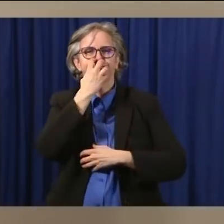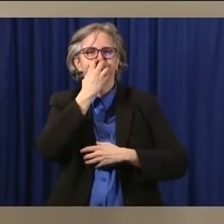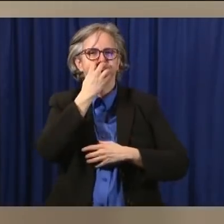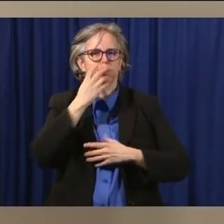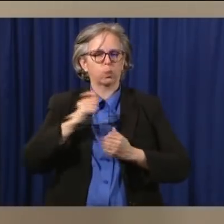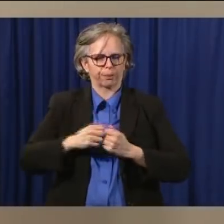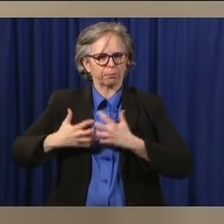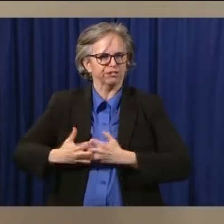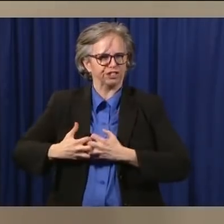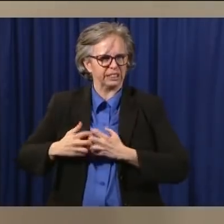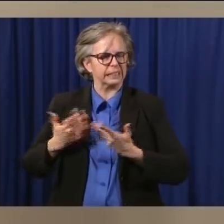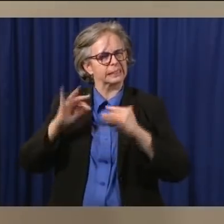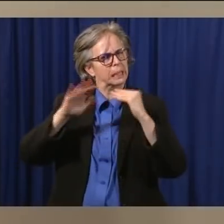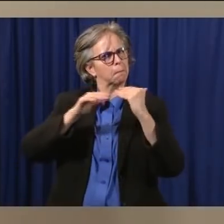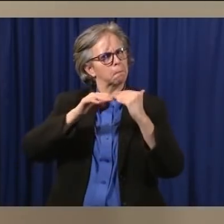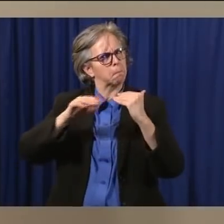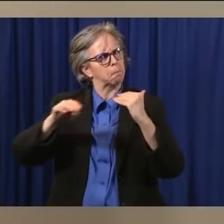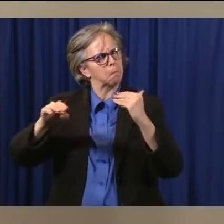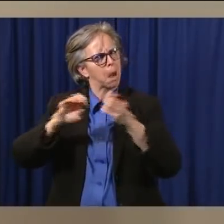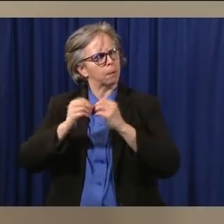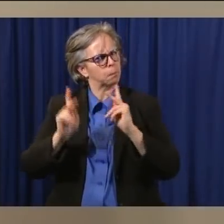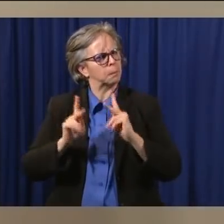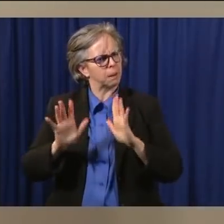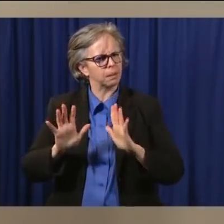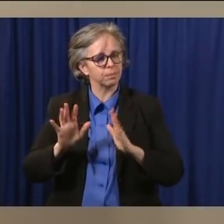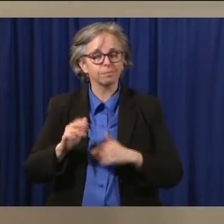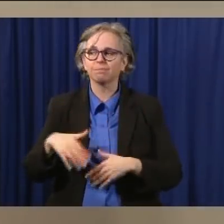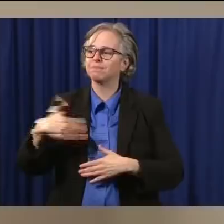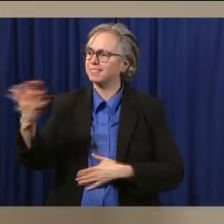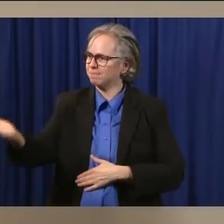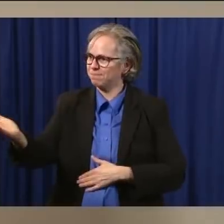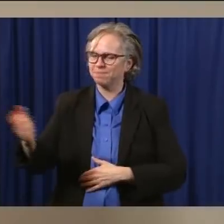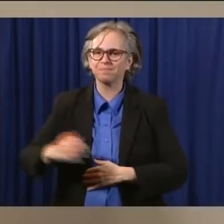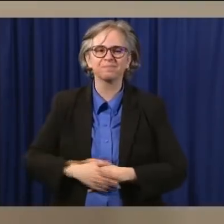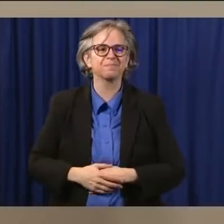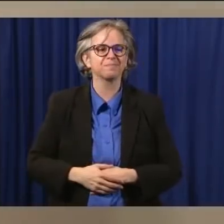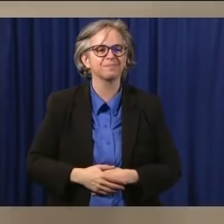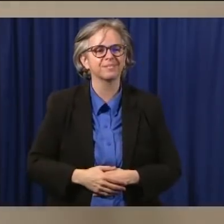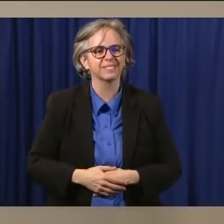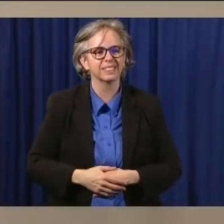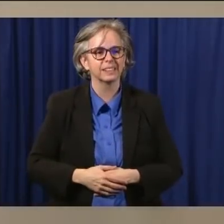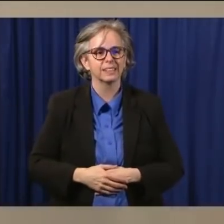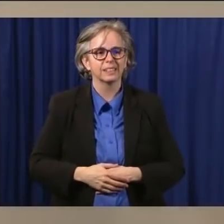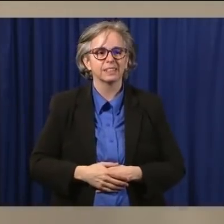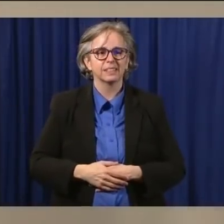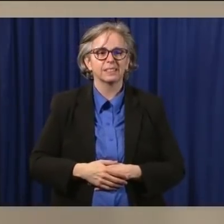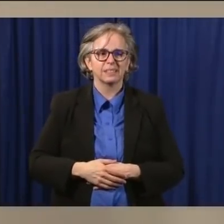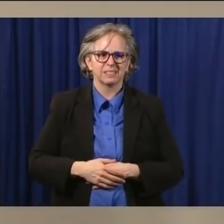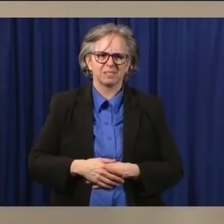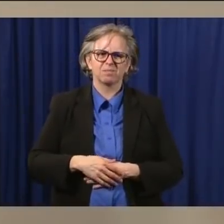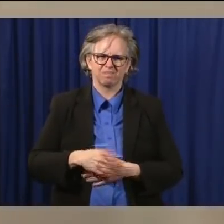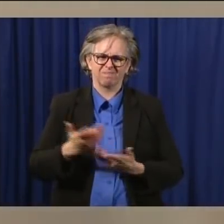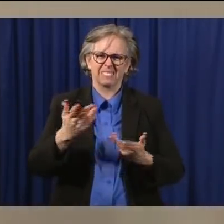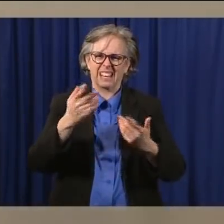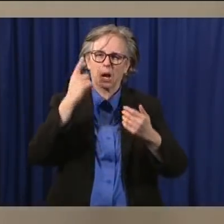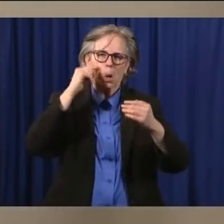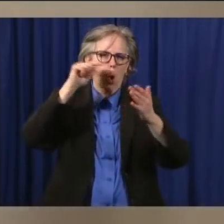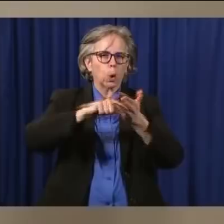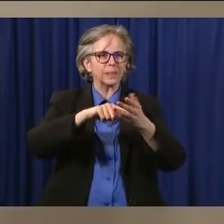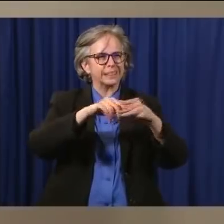trend numbers, Eric, next slide. Again, going up and down over